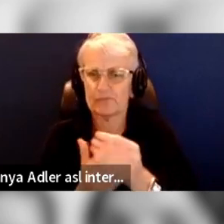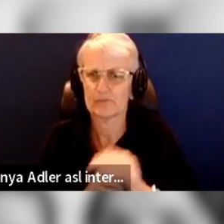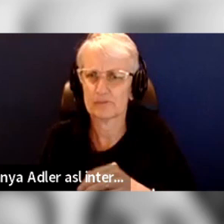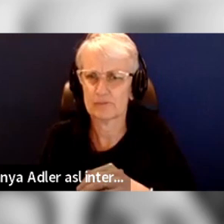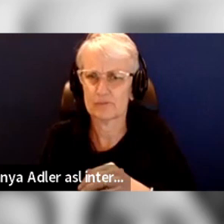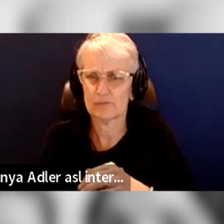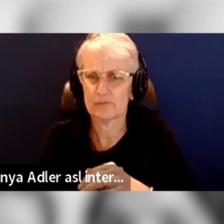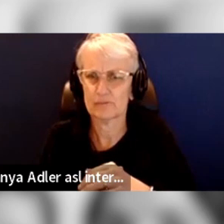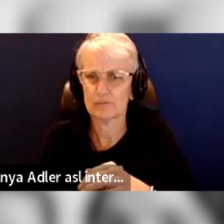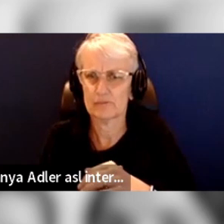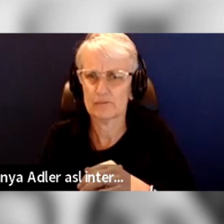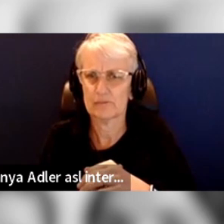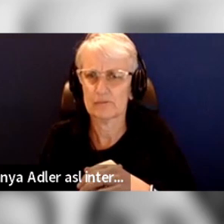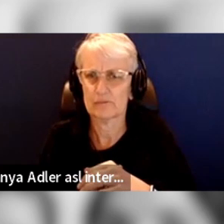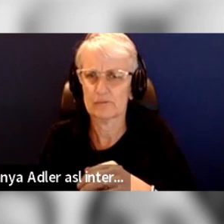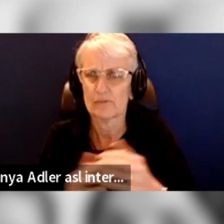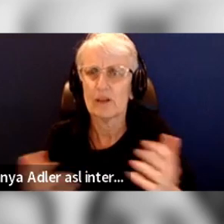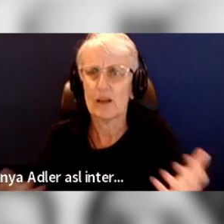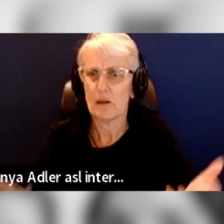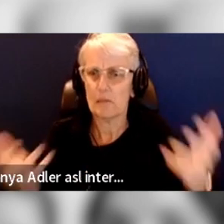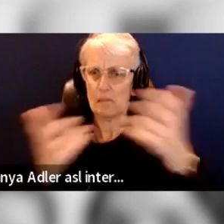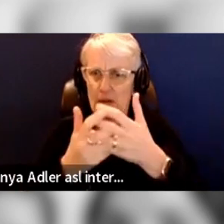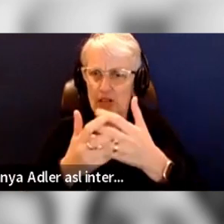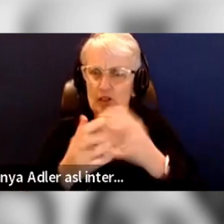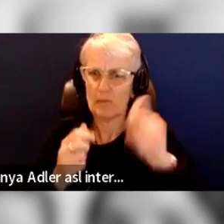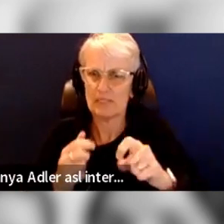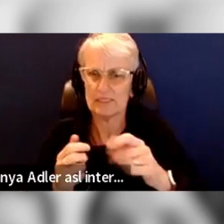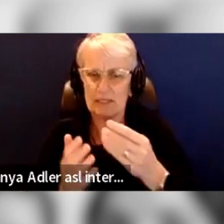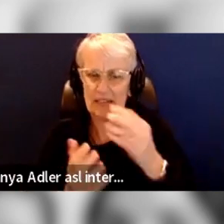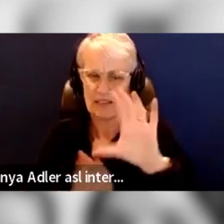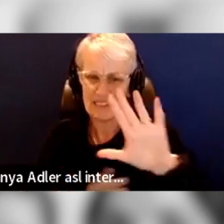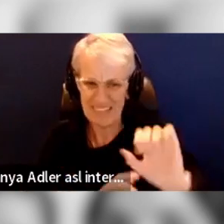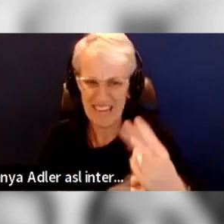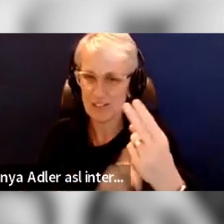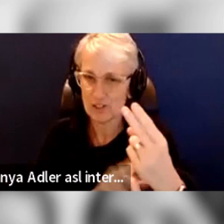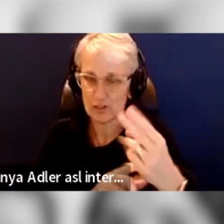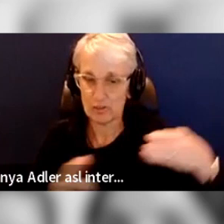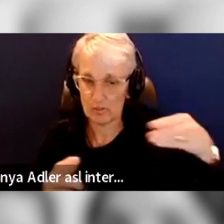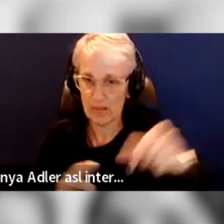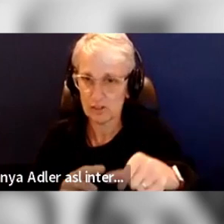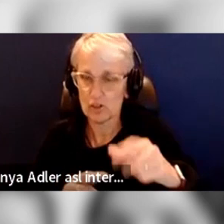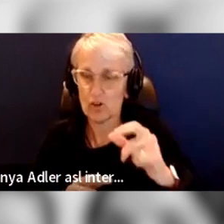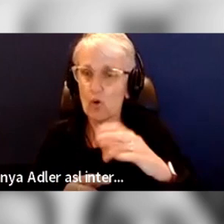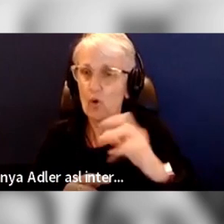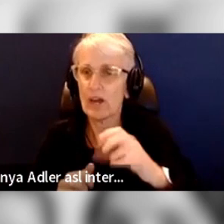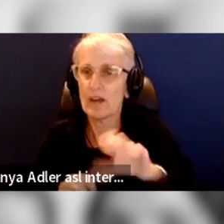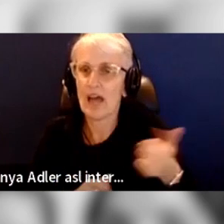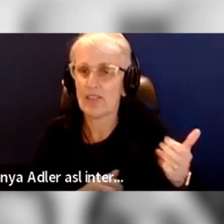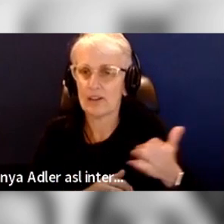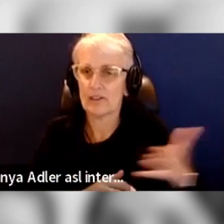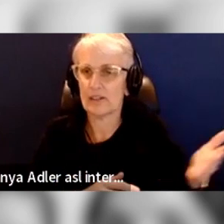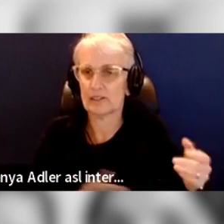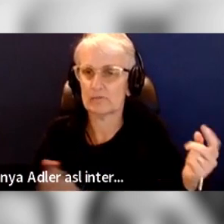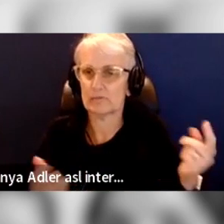does the match funding have to be in cash or can it be in kind? And then a follow-up on that, for whichever it is, do you